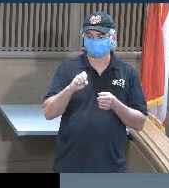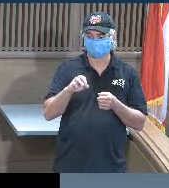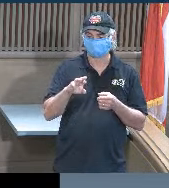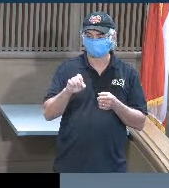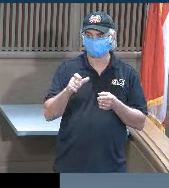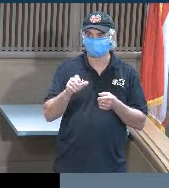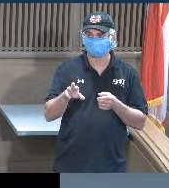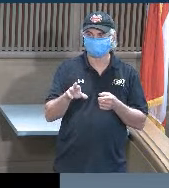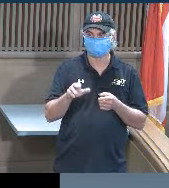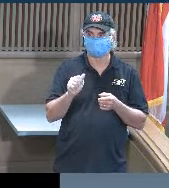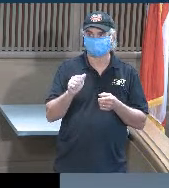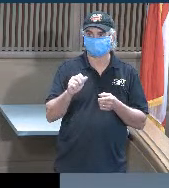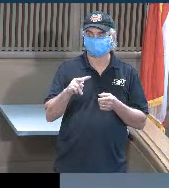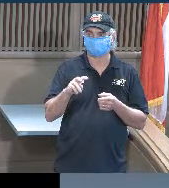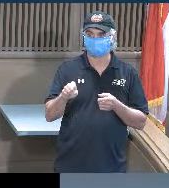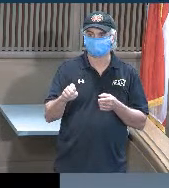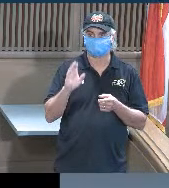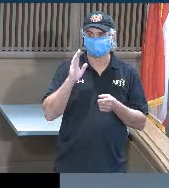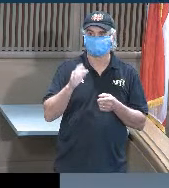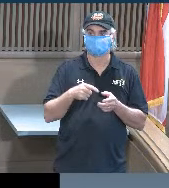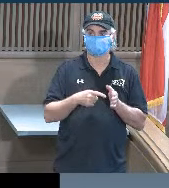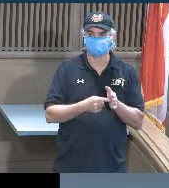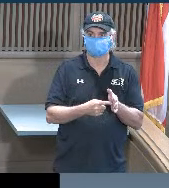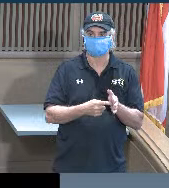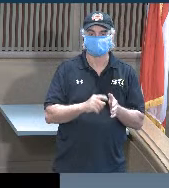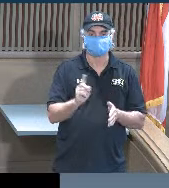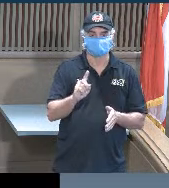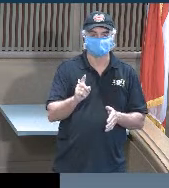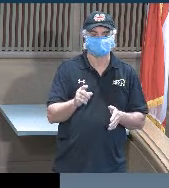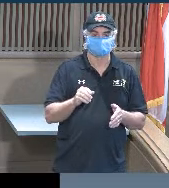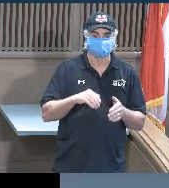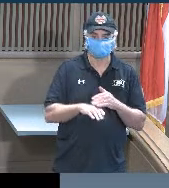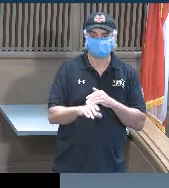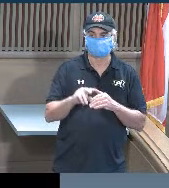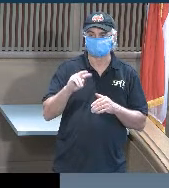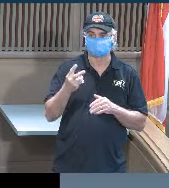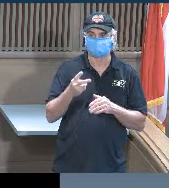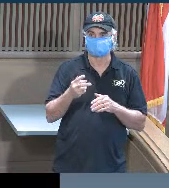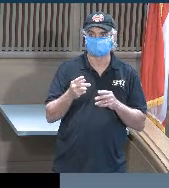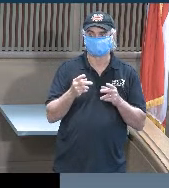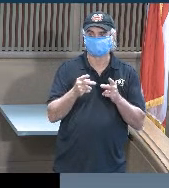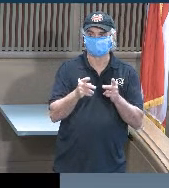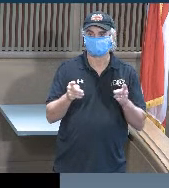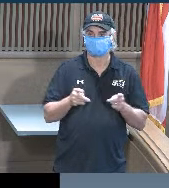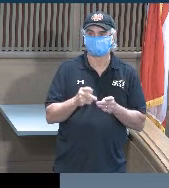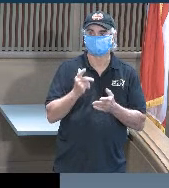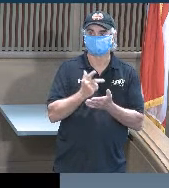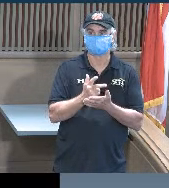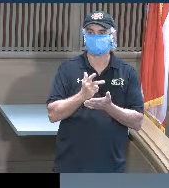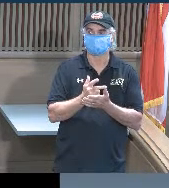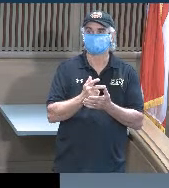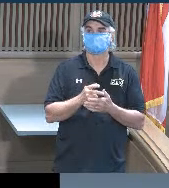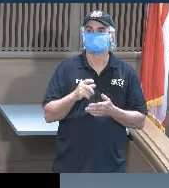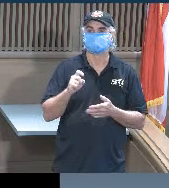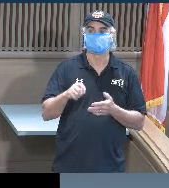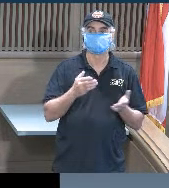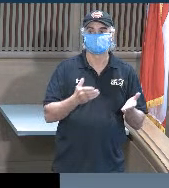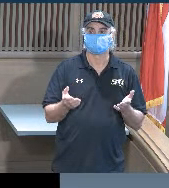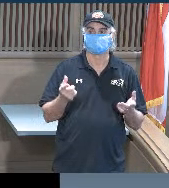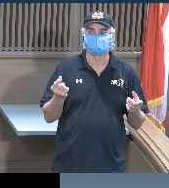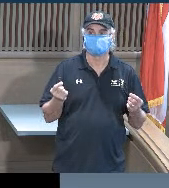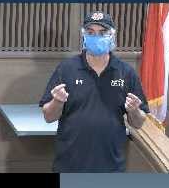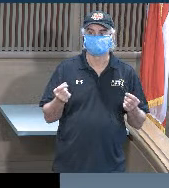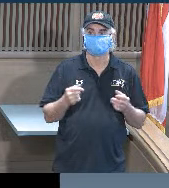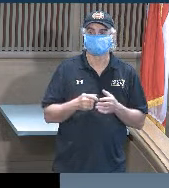From Mercer Avenue, you will be directed by staff on where to enter the second parking lot. What do you need to bring? You need